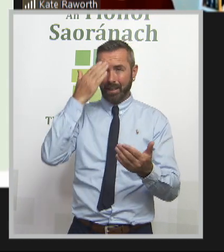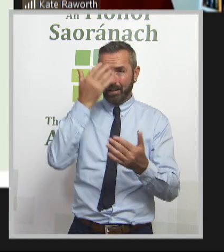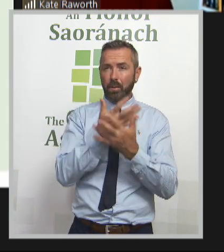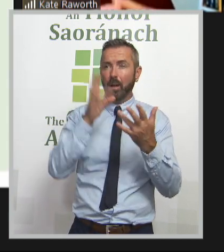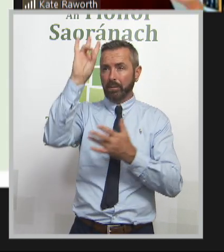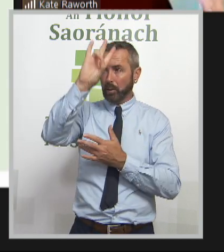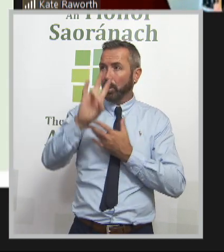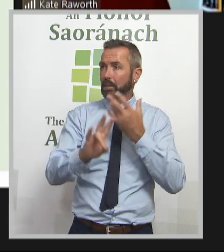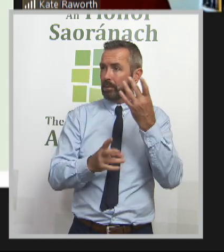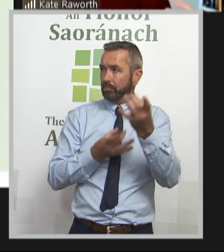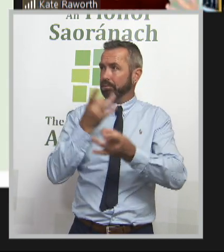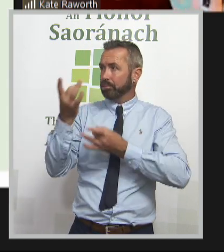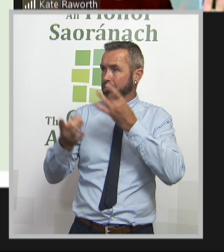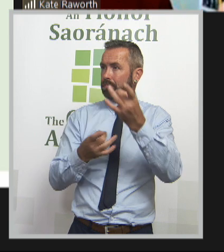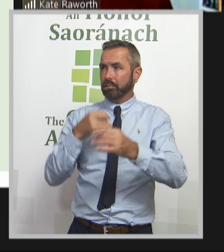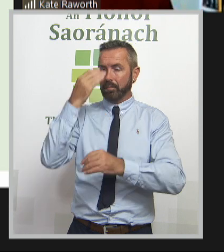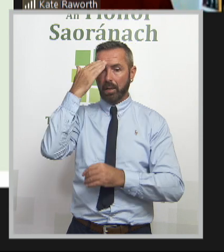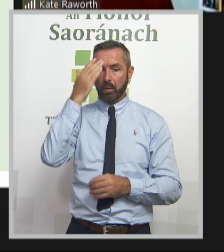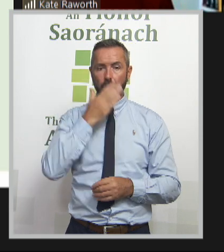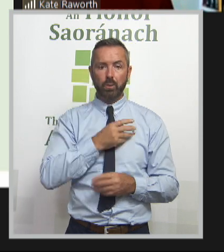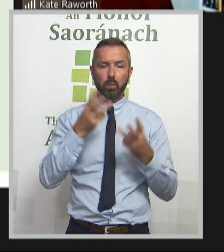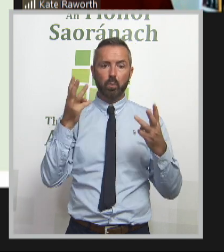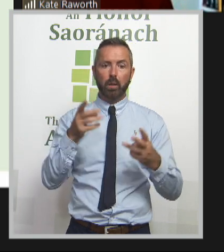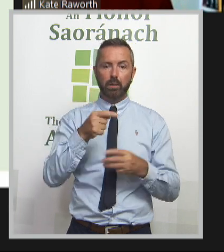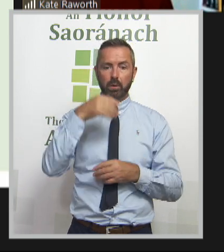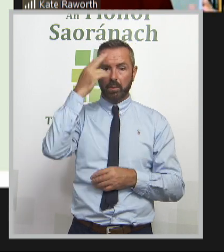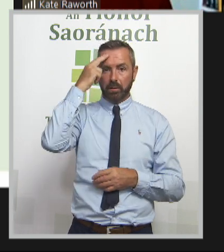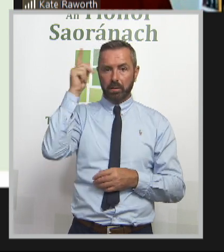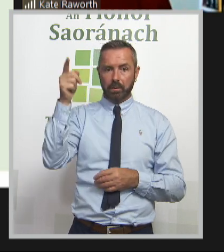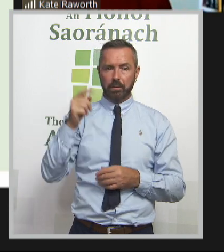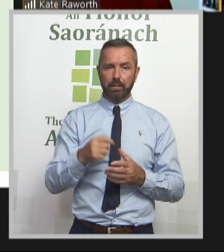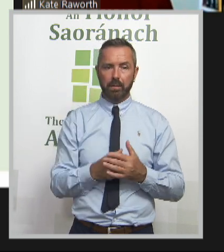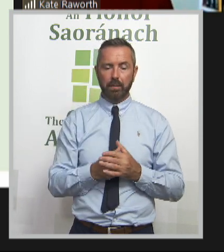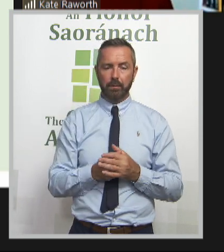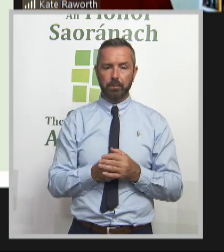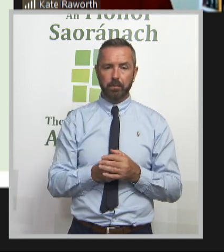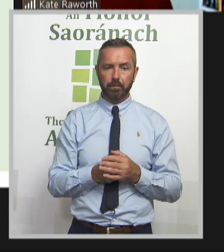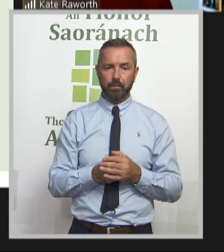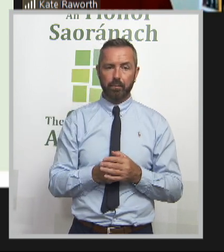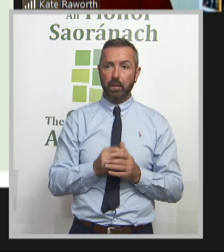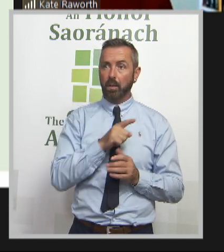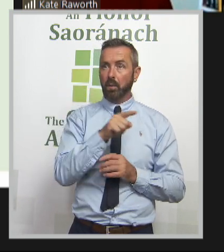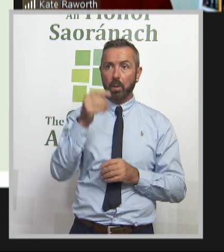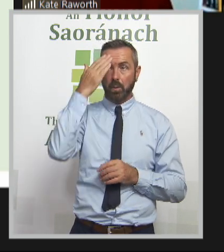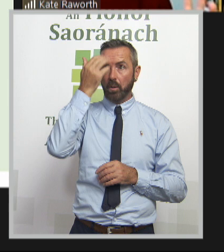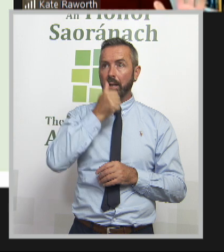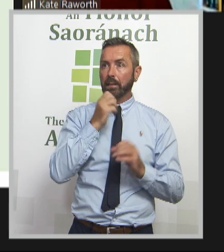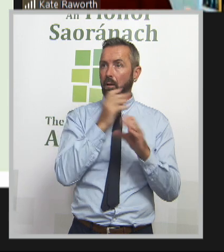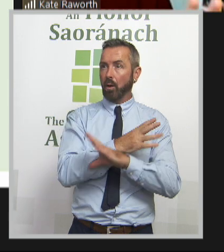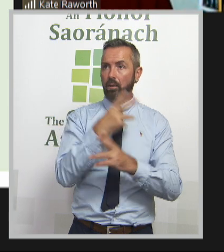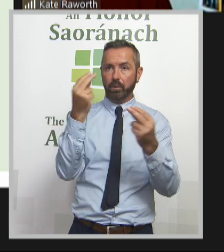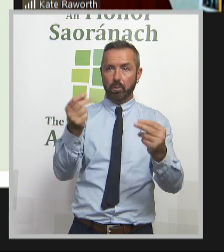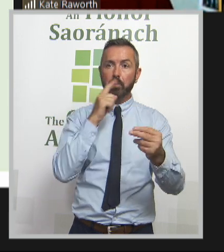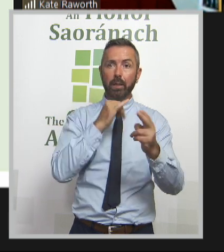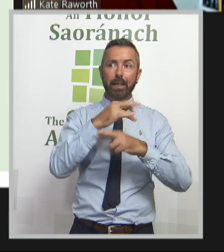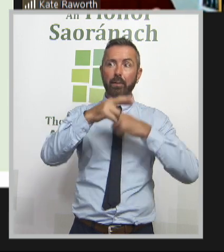room. I'm going to put them together here, and I just want to acknowledge that's a lot of questions, and none of us knows the answers to all of them. But I know that in